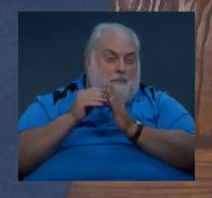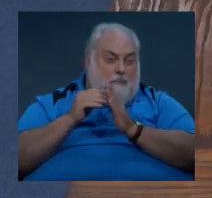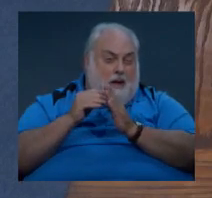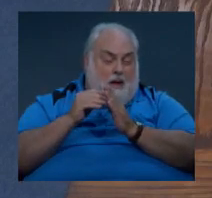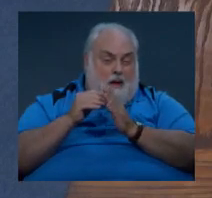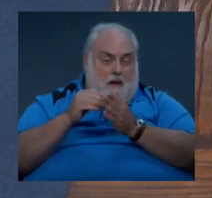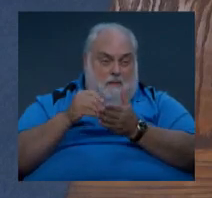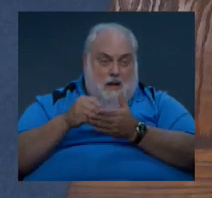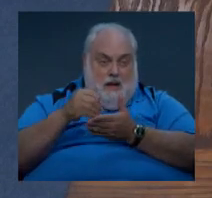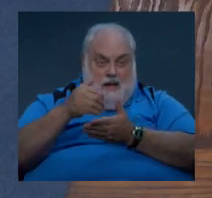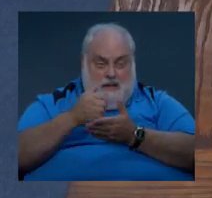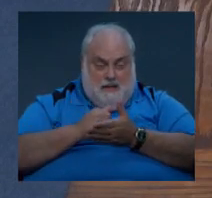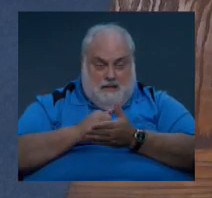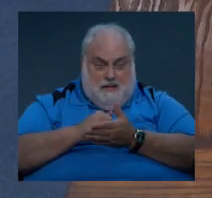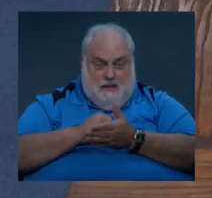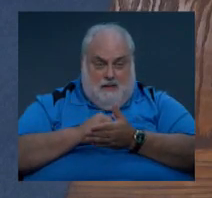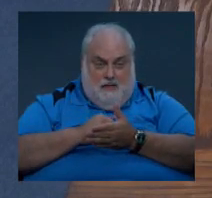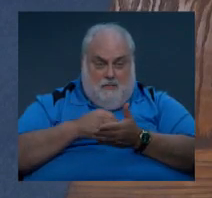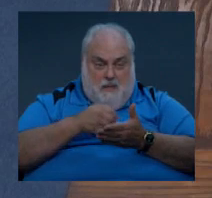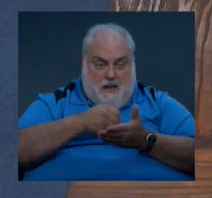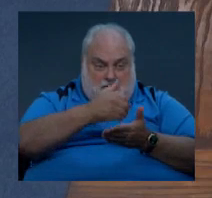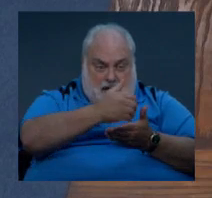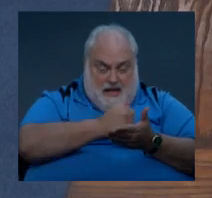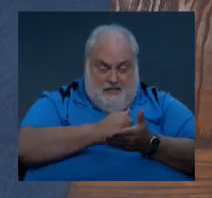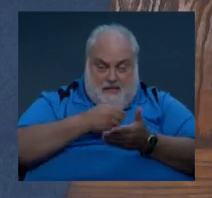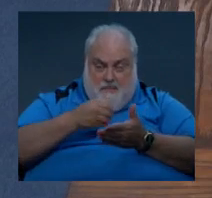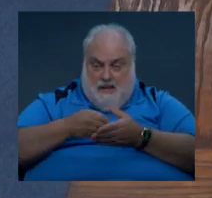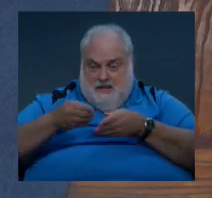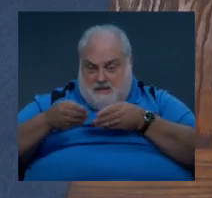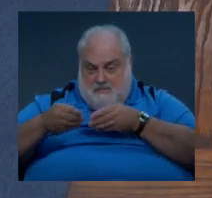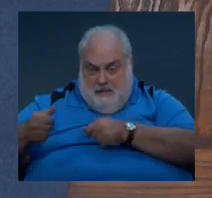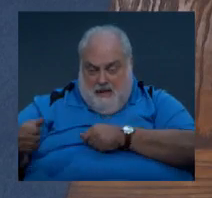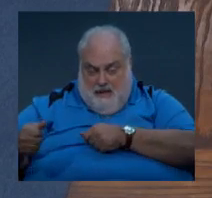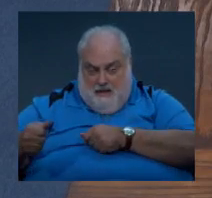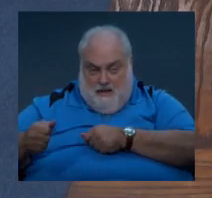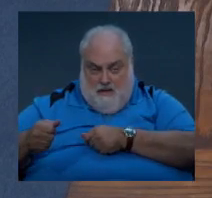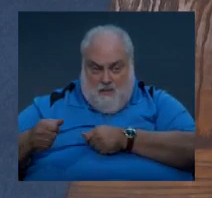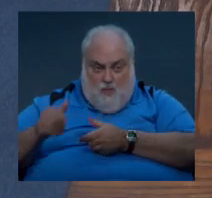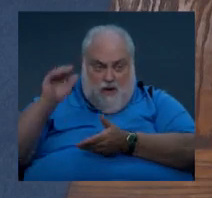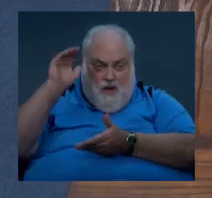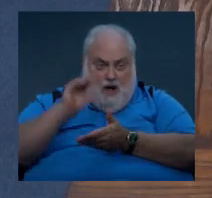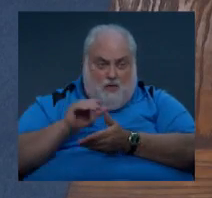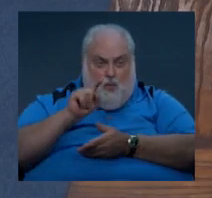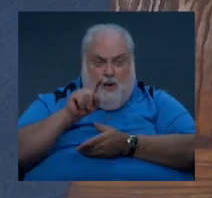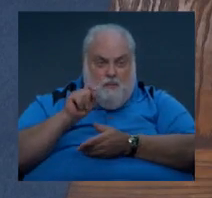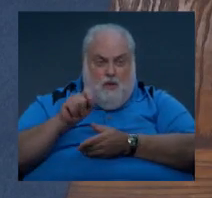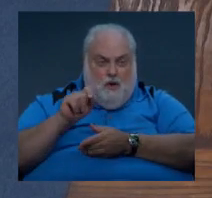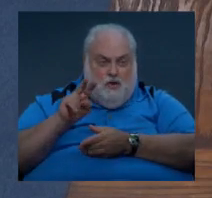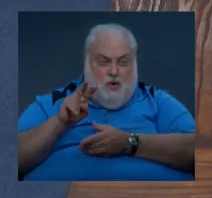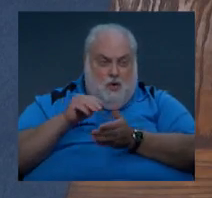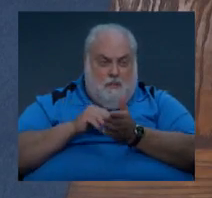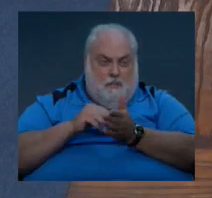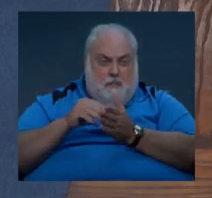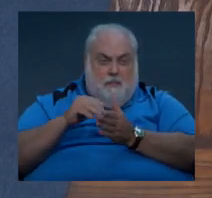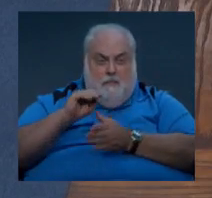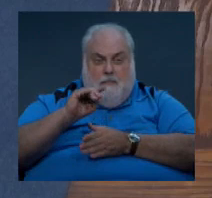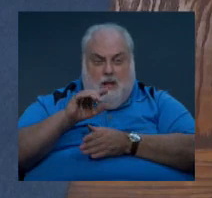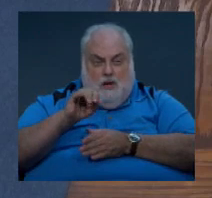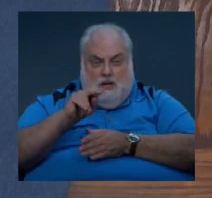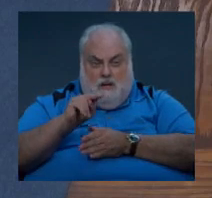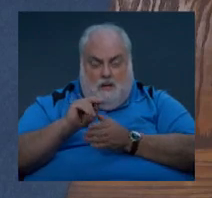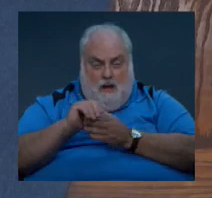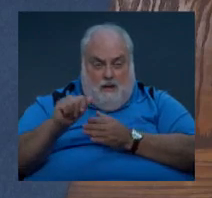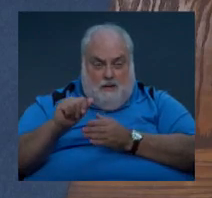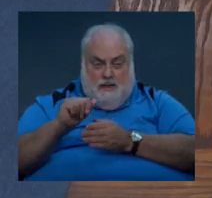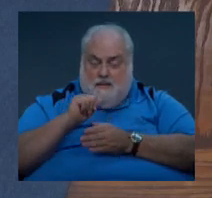consider the revenue minus the expenses, we lost $1.2 million, and that did not include some of the